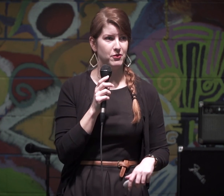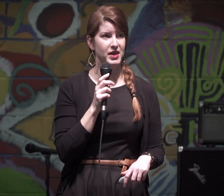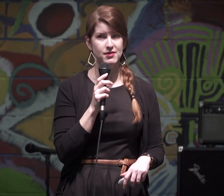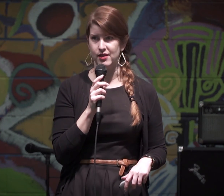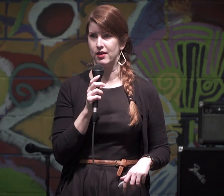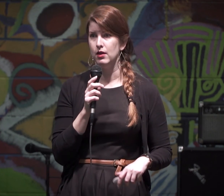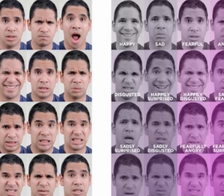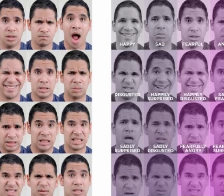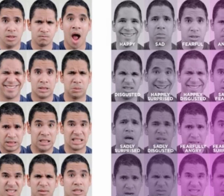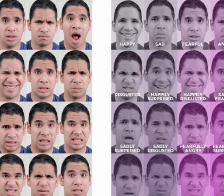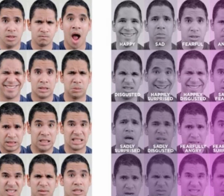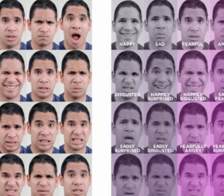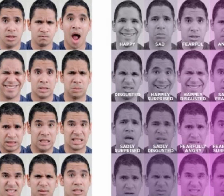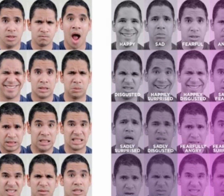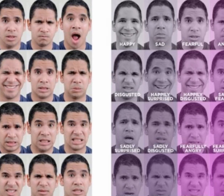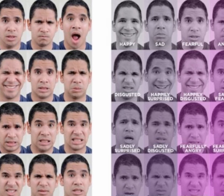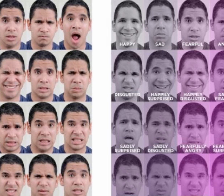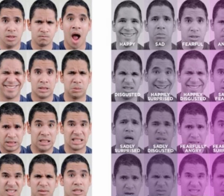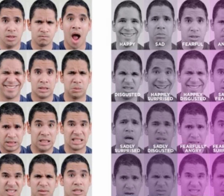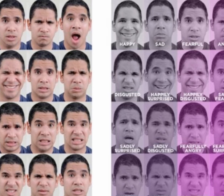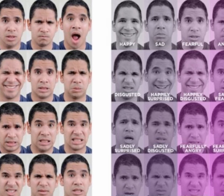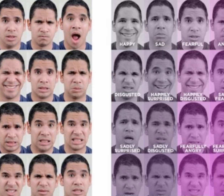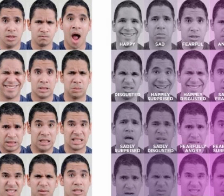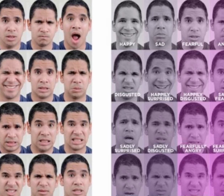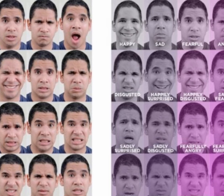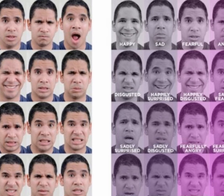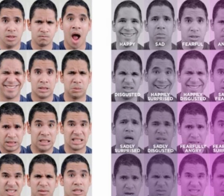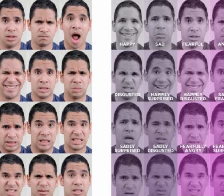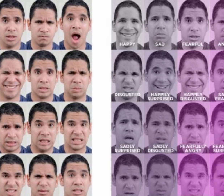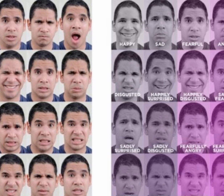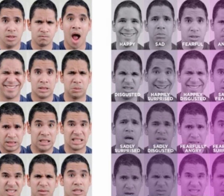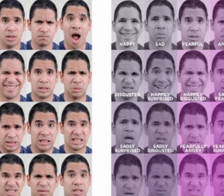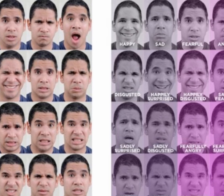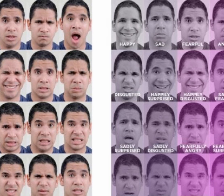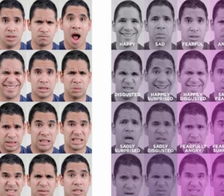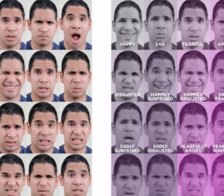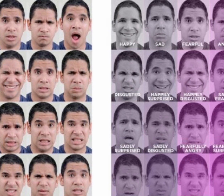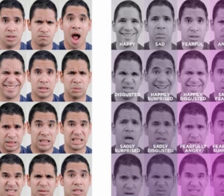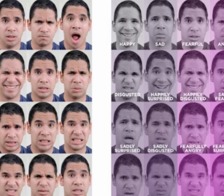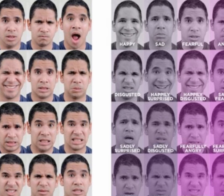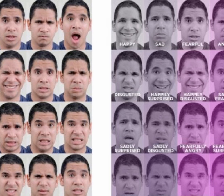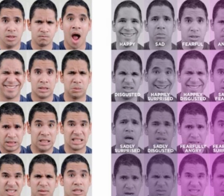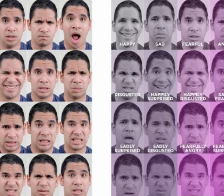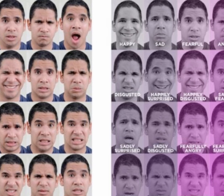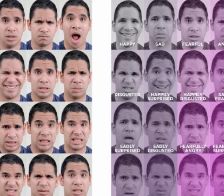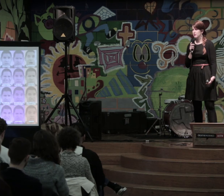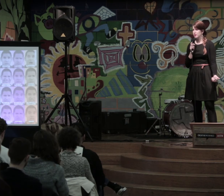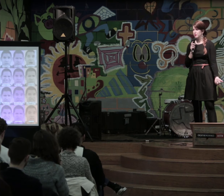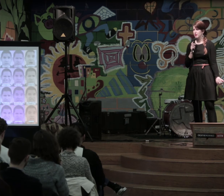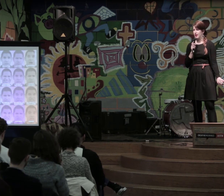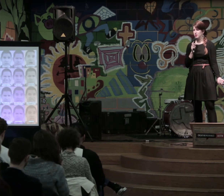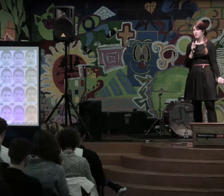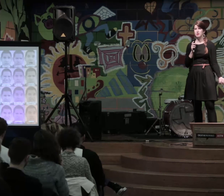little bit of a mess there. We're lacking in our communication, and it's really a severe impact on the way we interact with people.